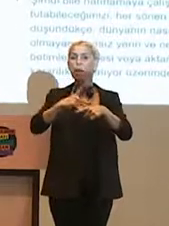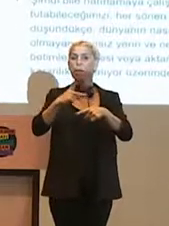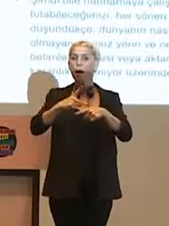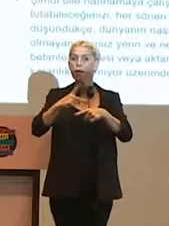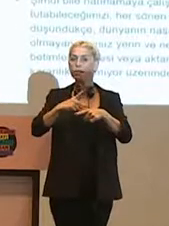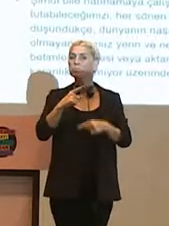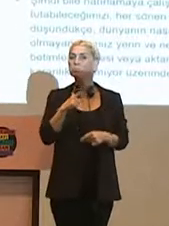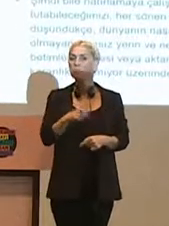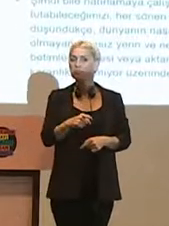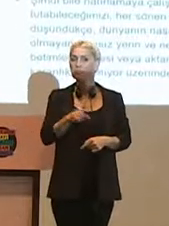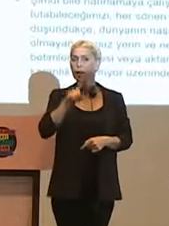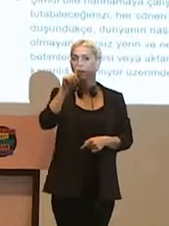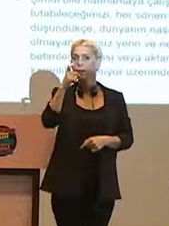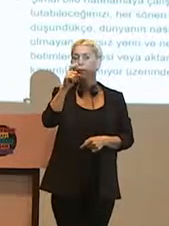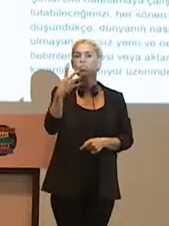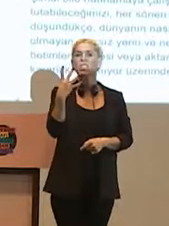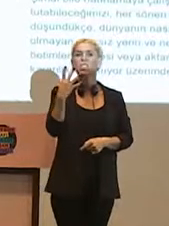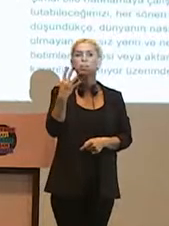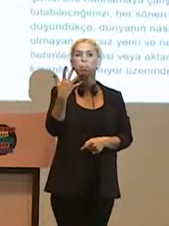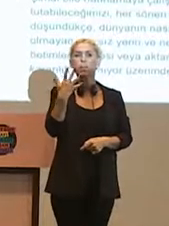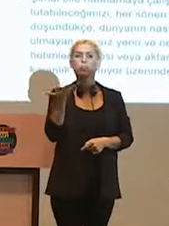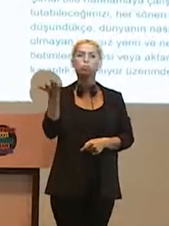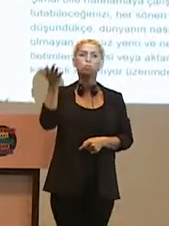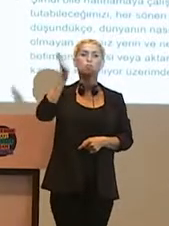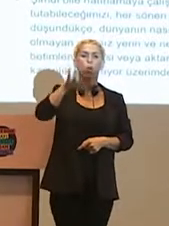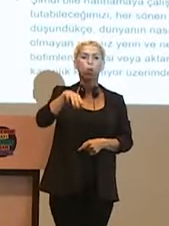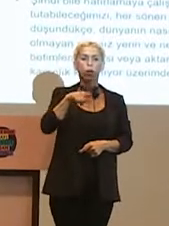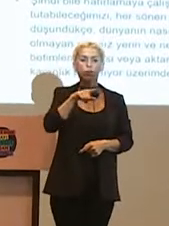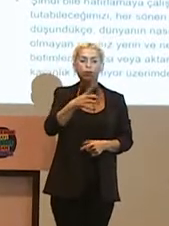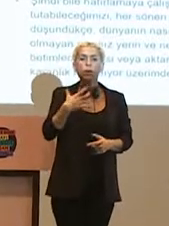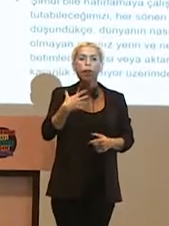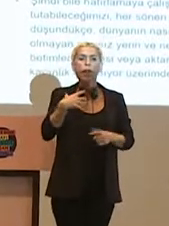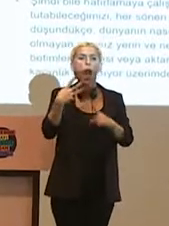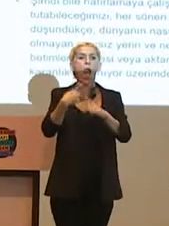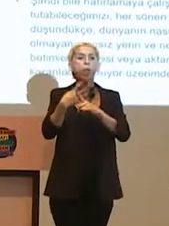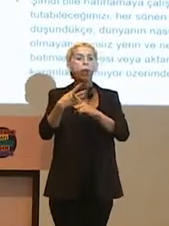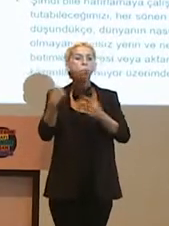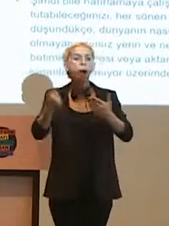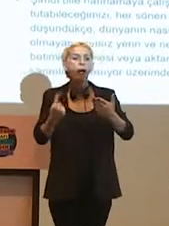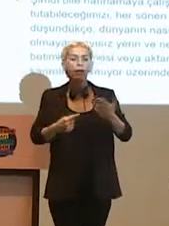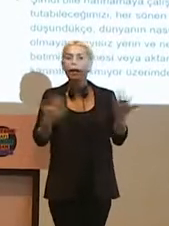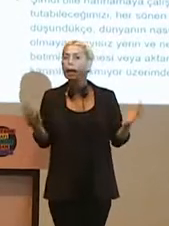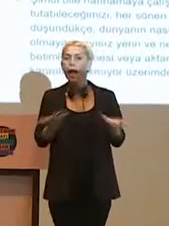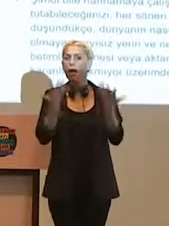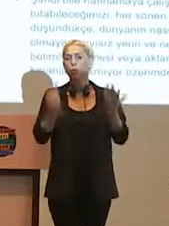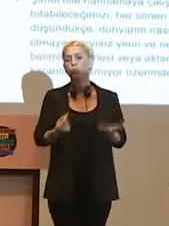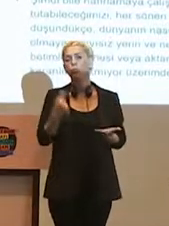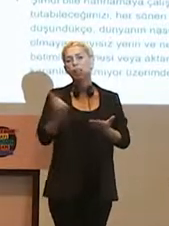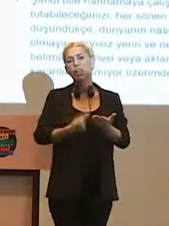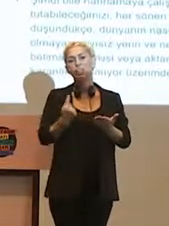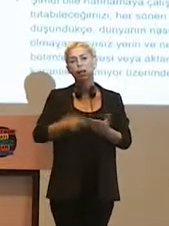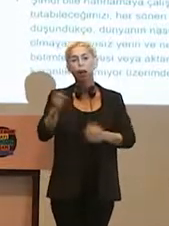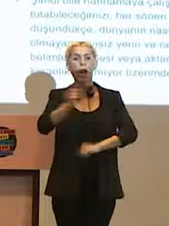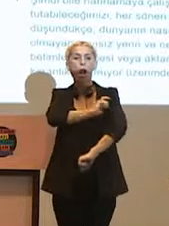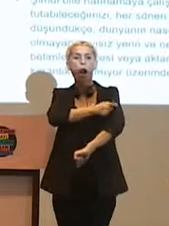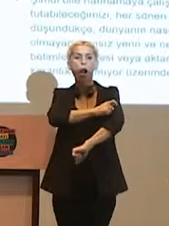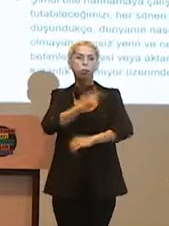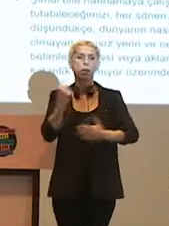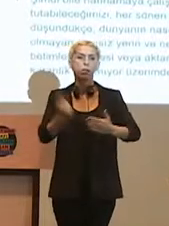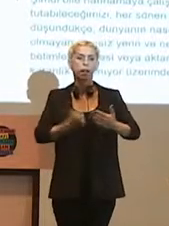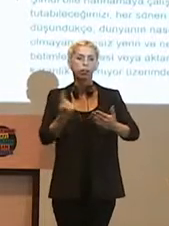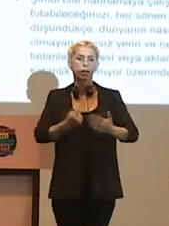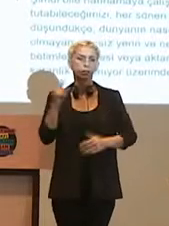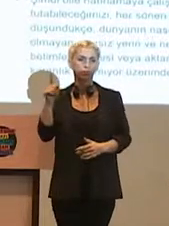say about says after 1945 as an answer to what